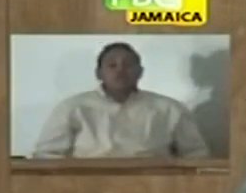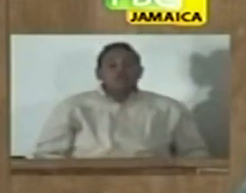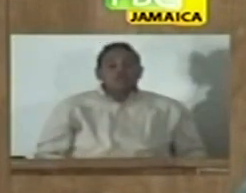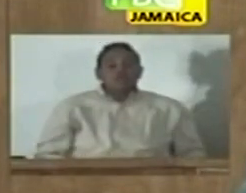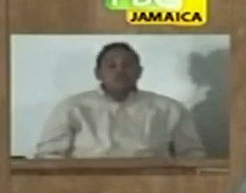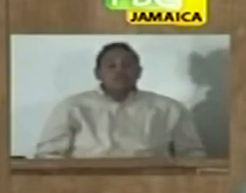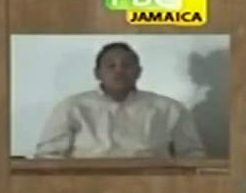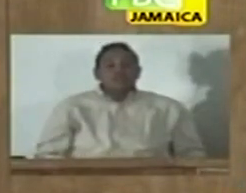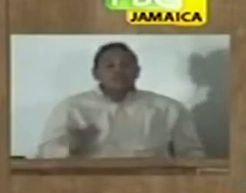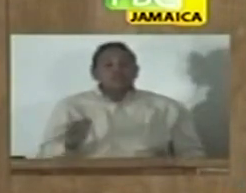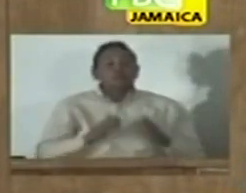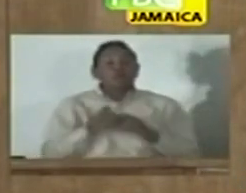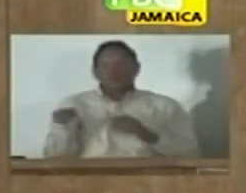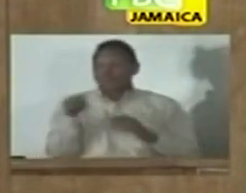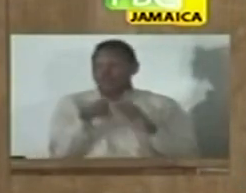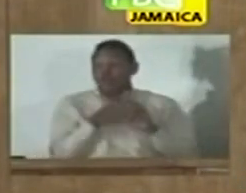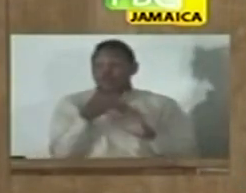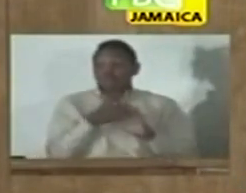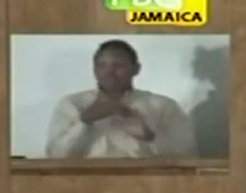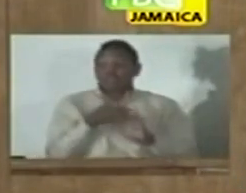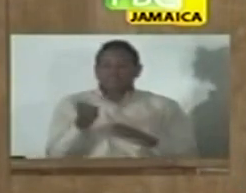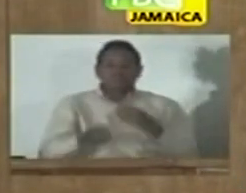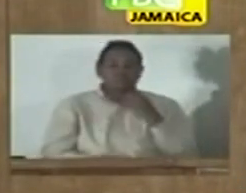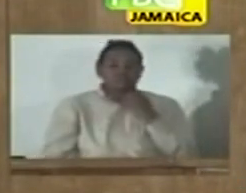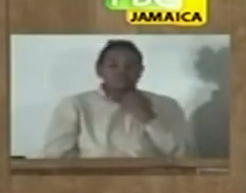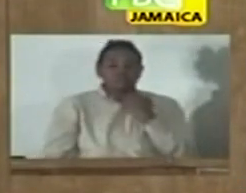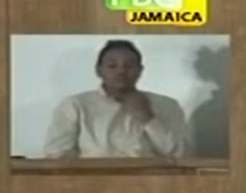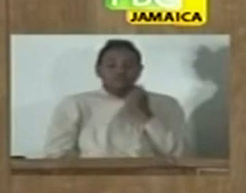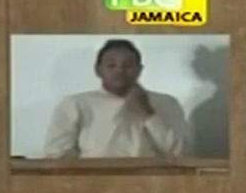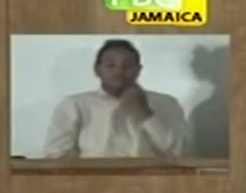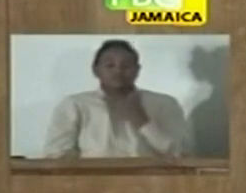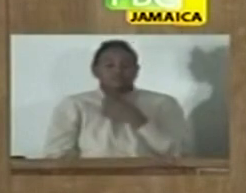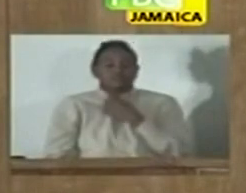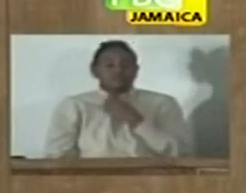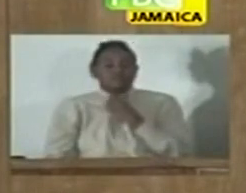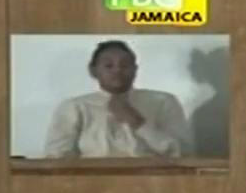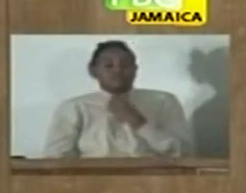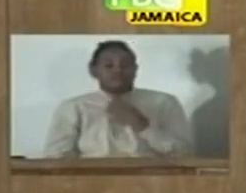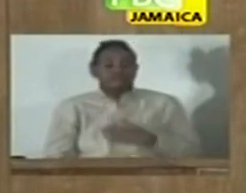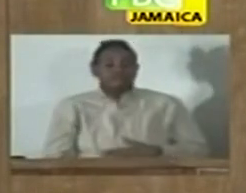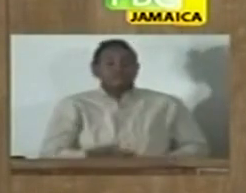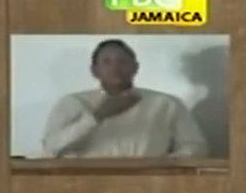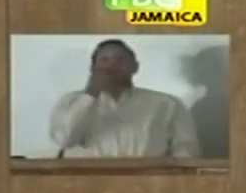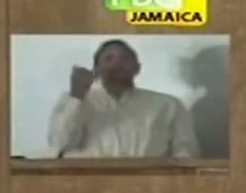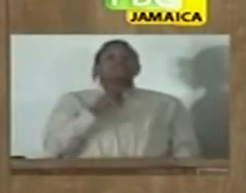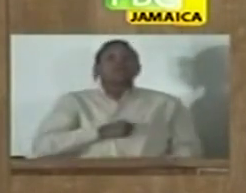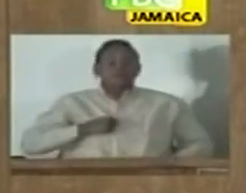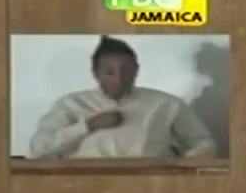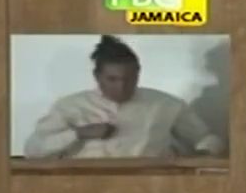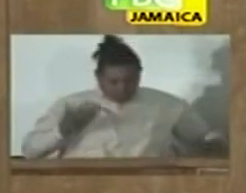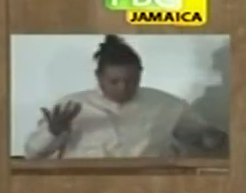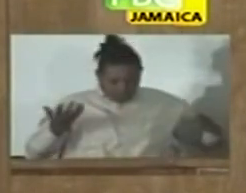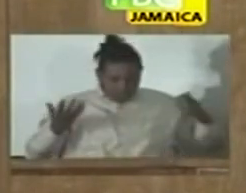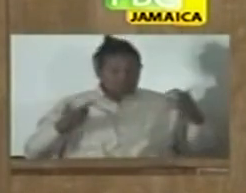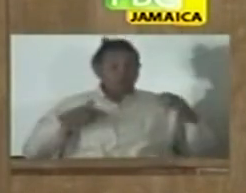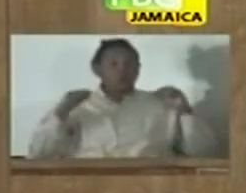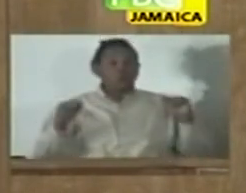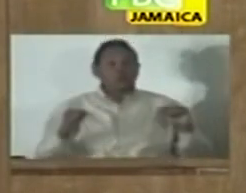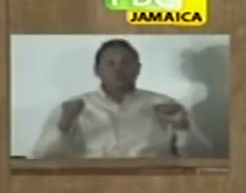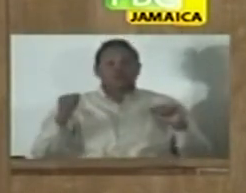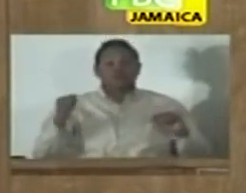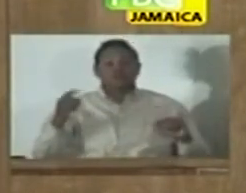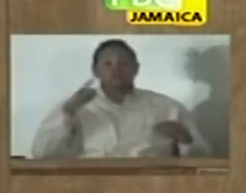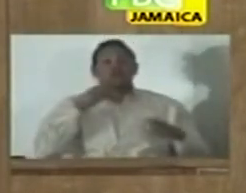But that's how they operate. That's how they operate. Mr. President, the best apology that one could ever get